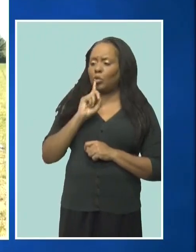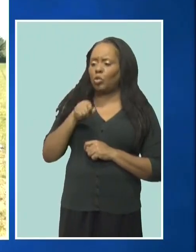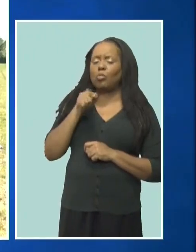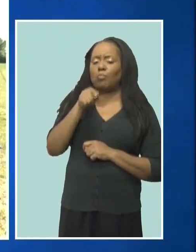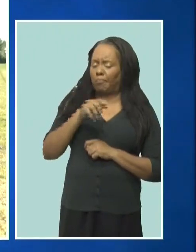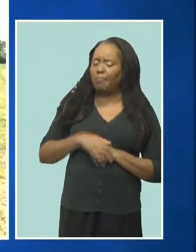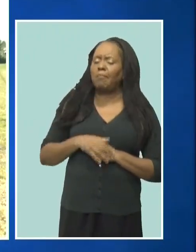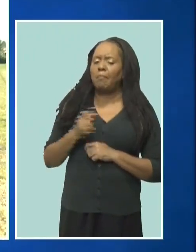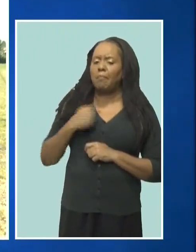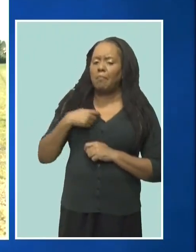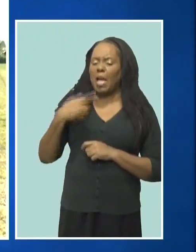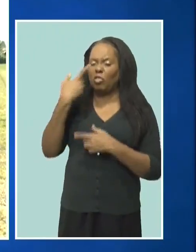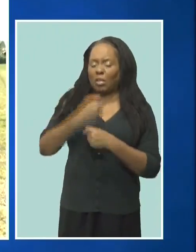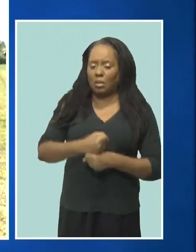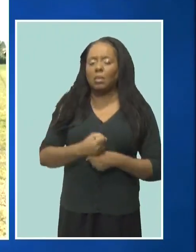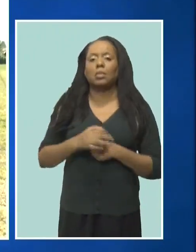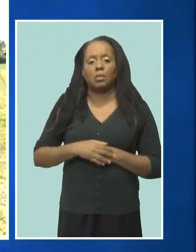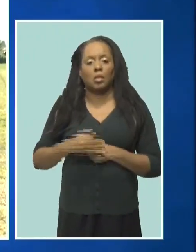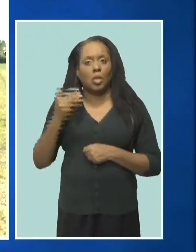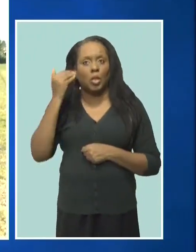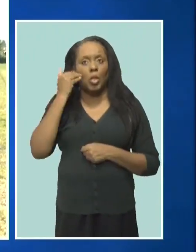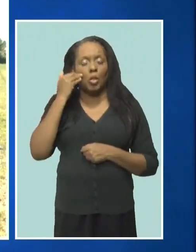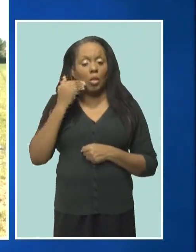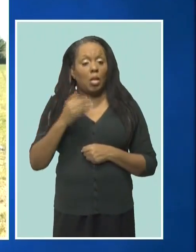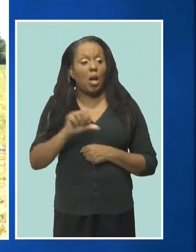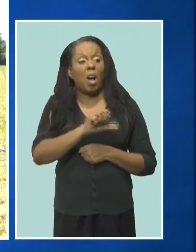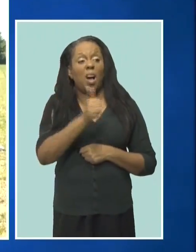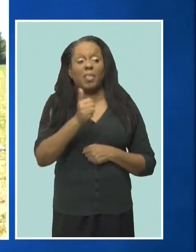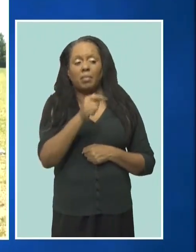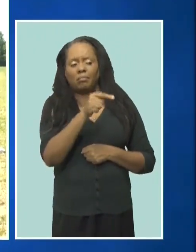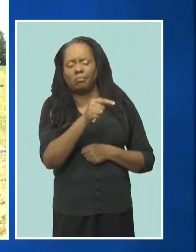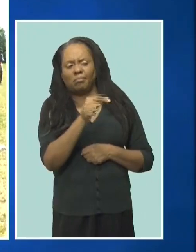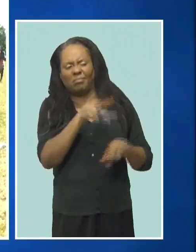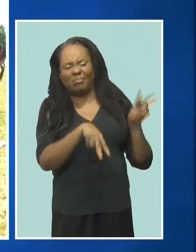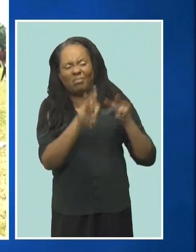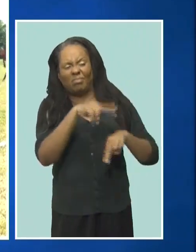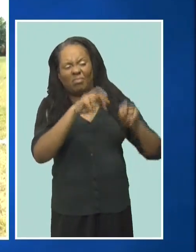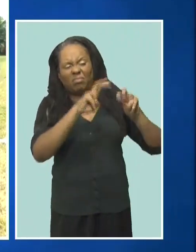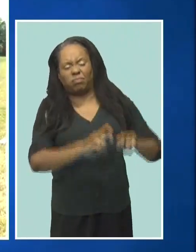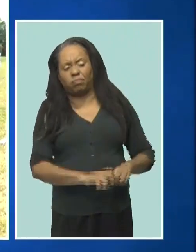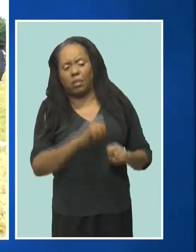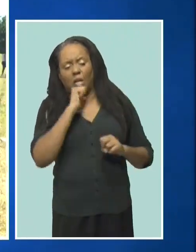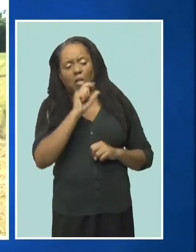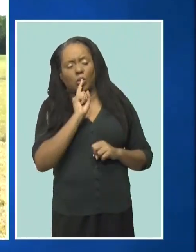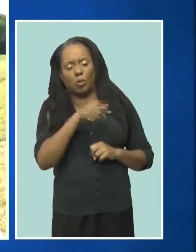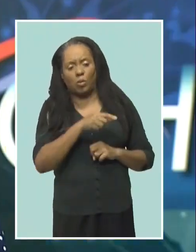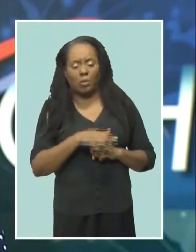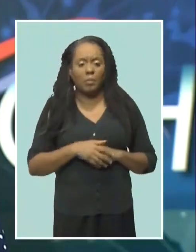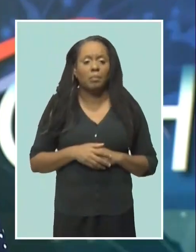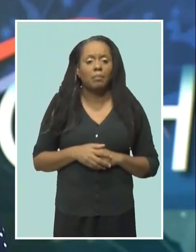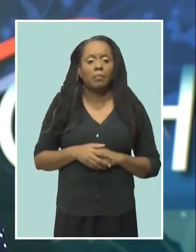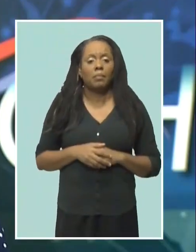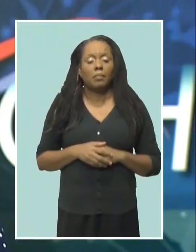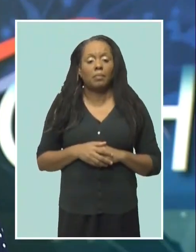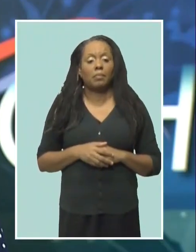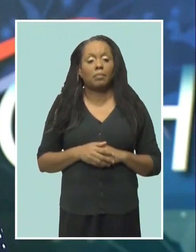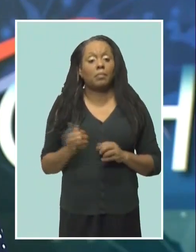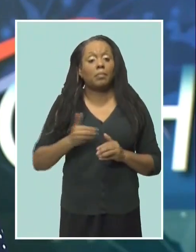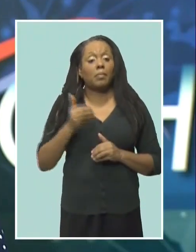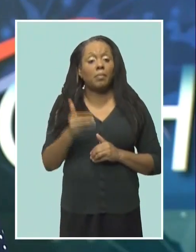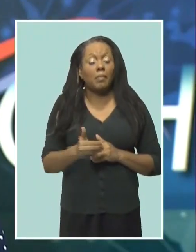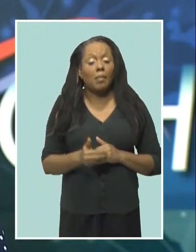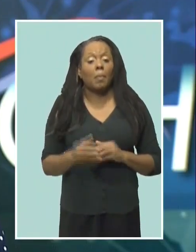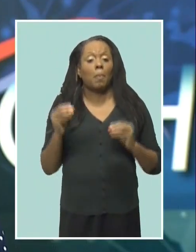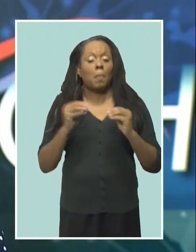trusted website, you know where to go and what happens there, then there's a higher sense of trust and credibility. Coming up on